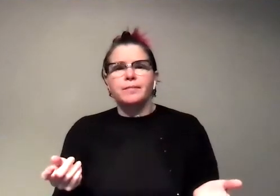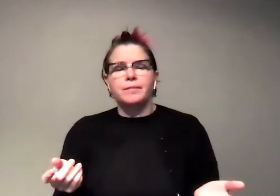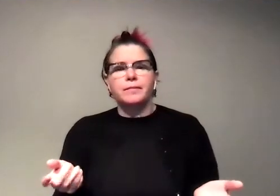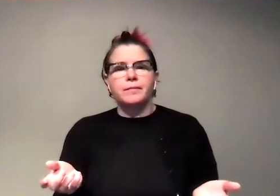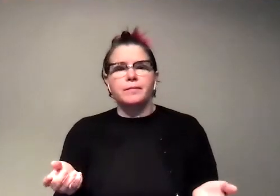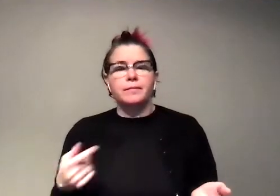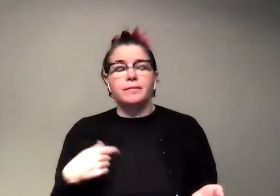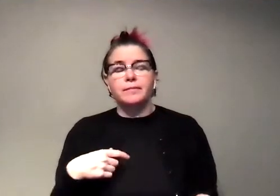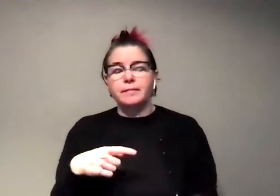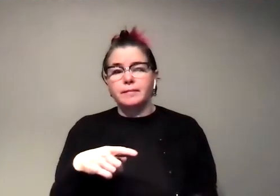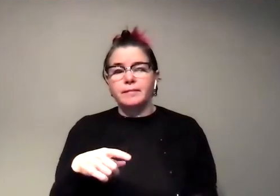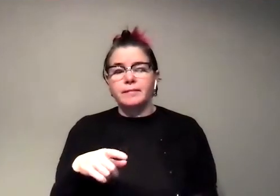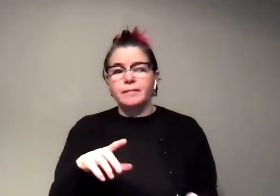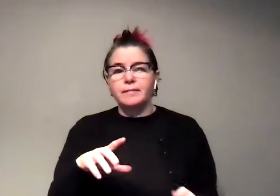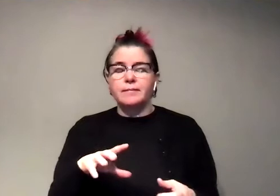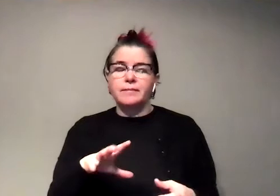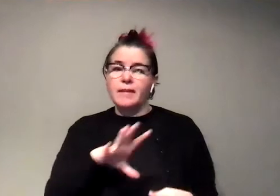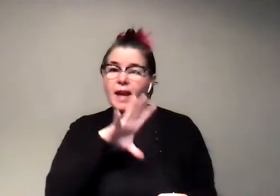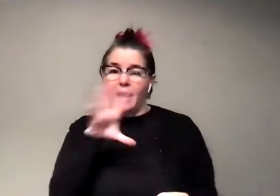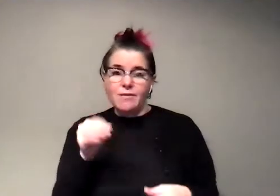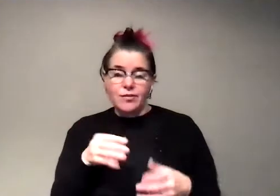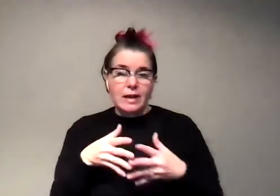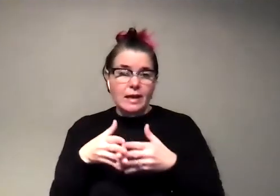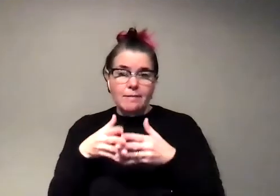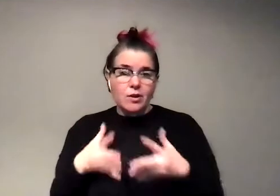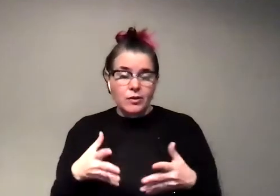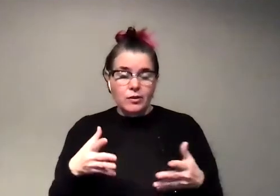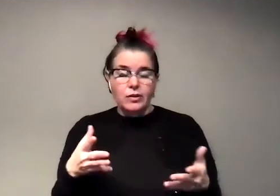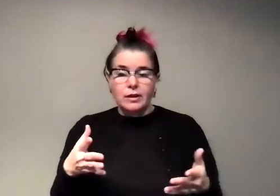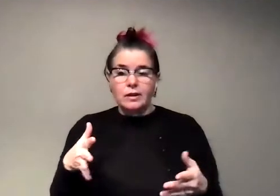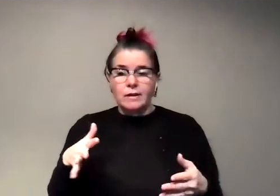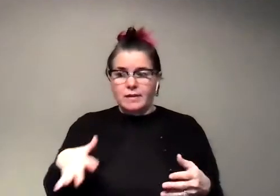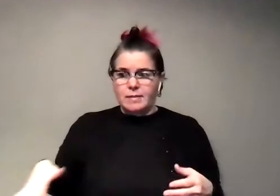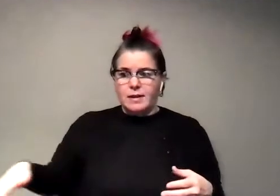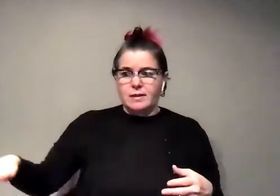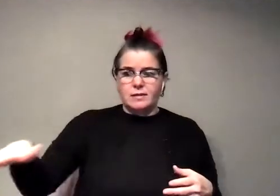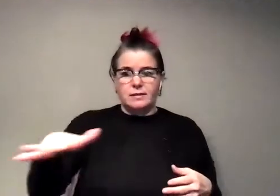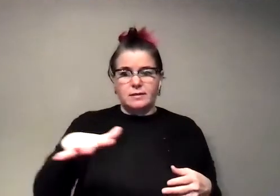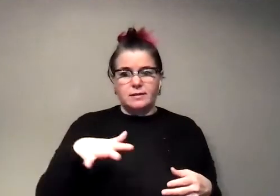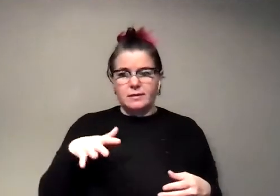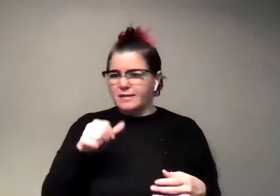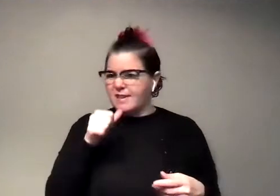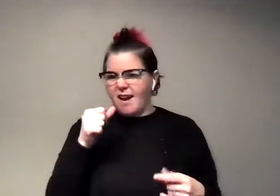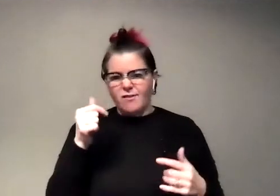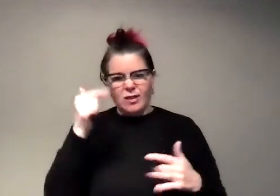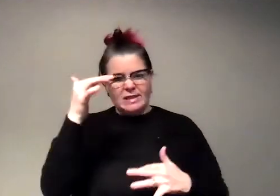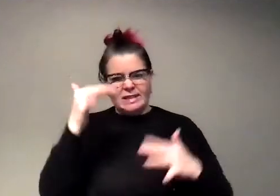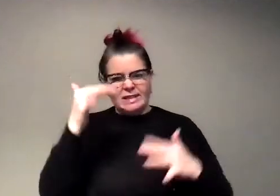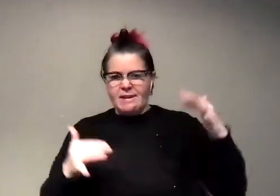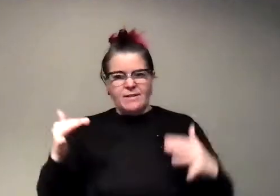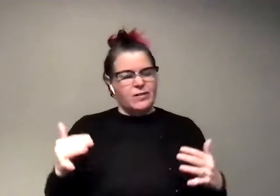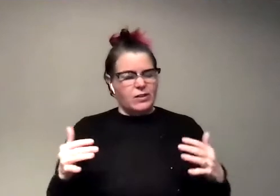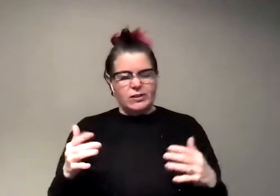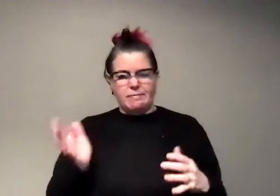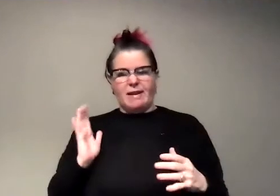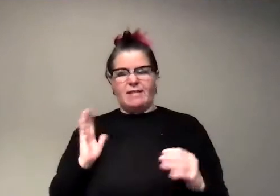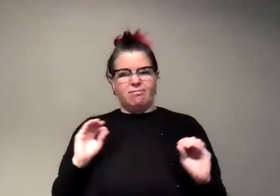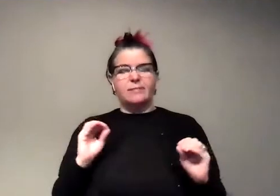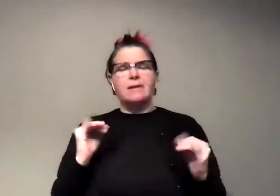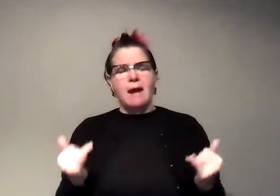African American in a space that was much less diverse then than it is now.